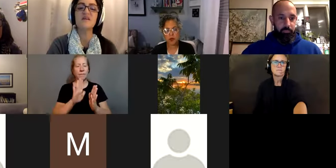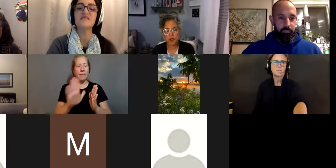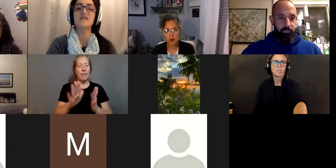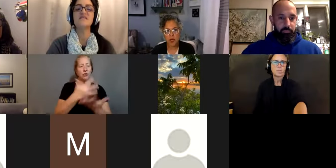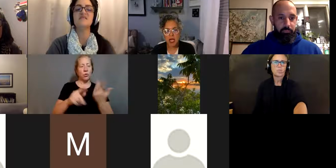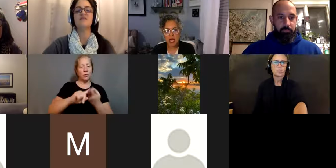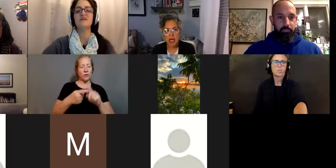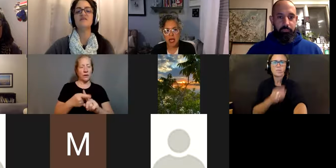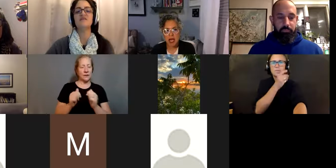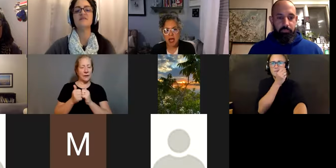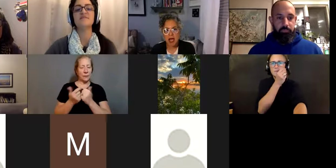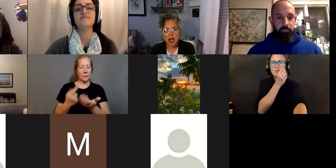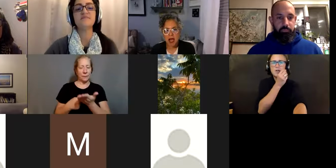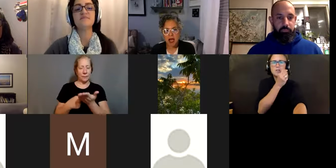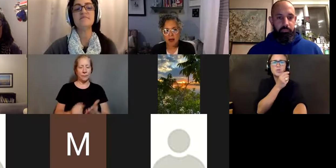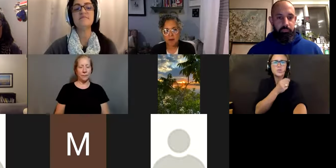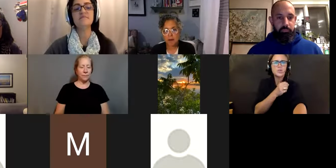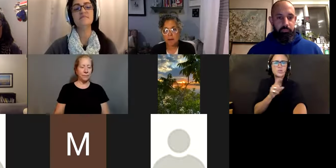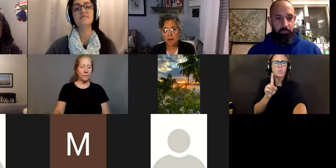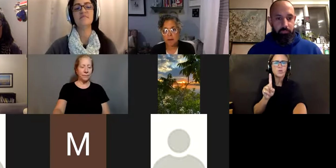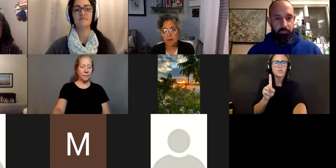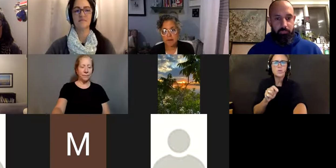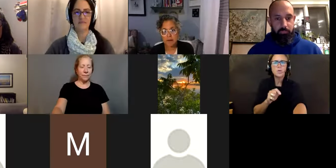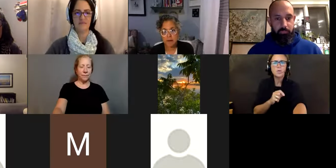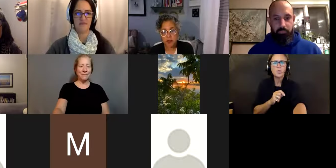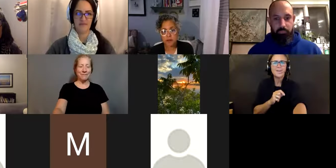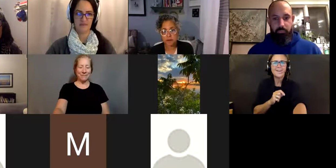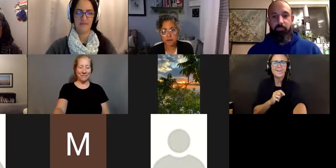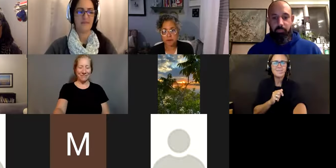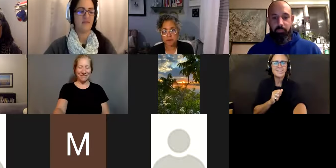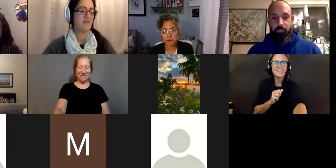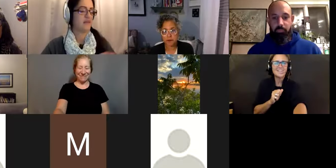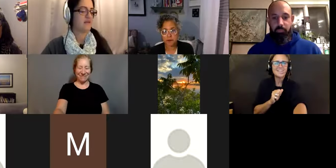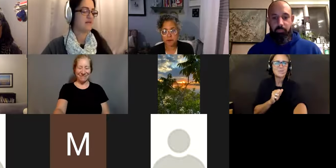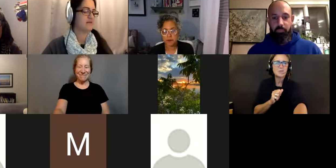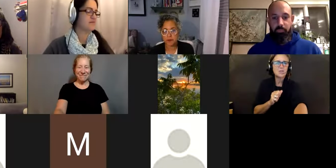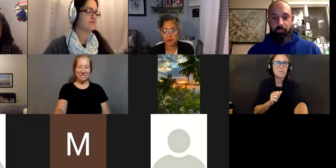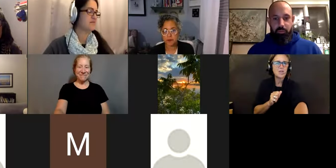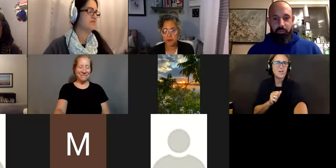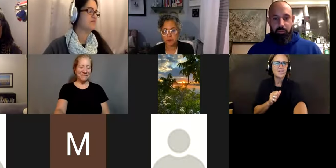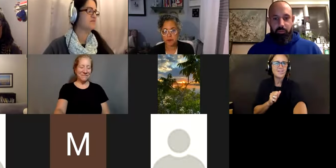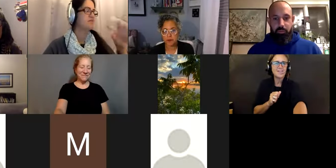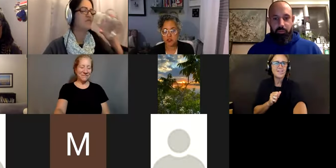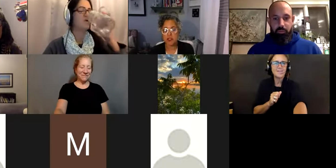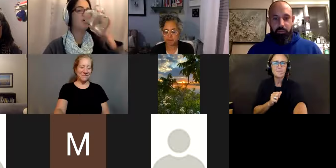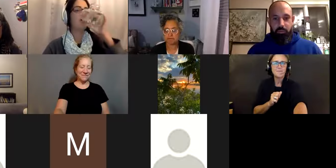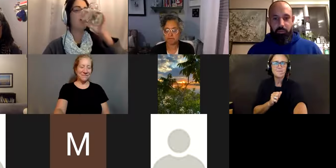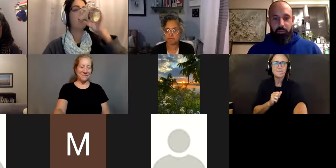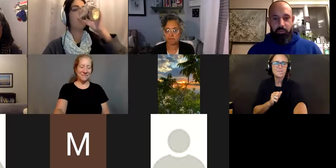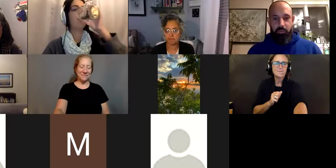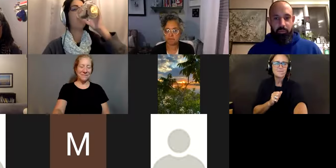you, Roberto. Doctor, could you just pause for one moment? I'm going to switch with my colleague. Thank